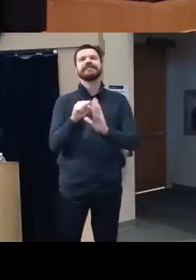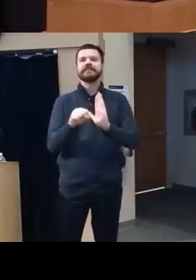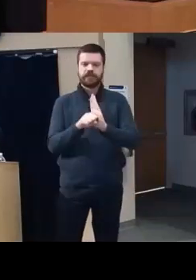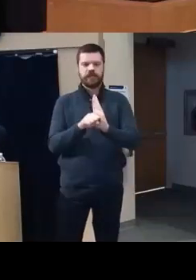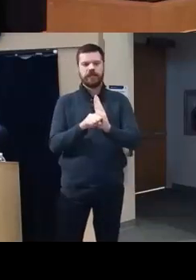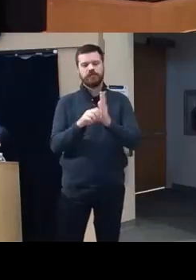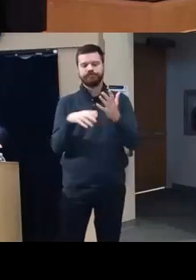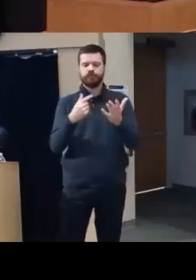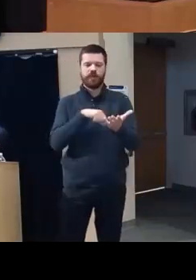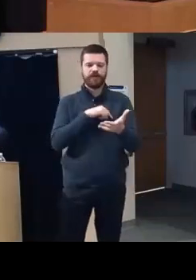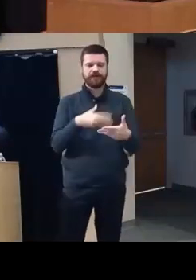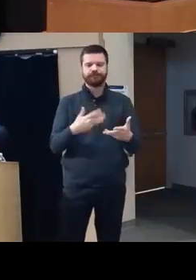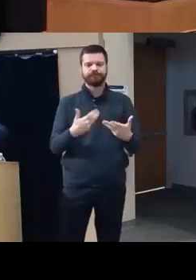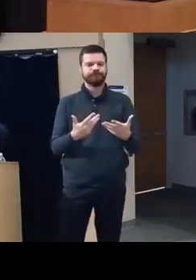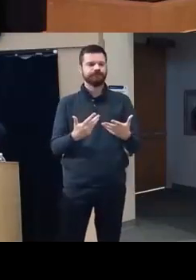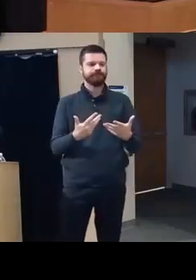qualified or state